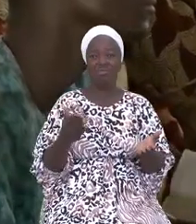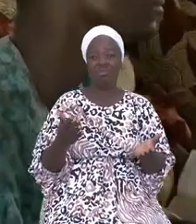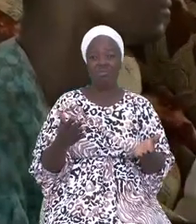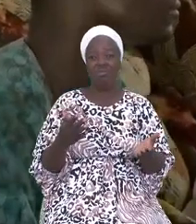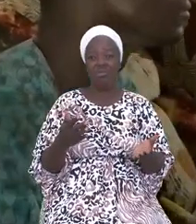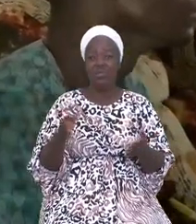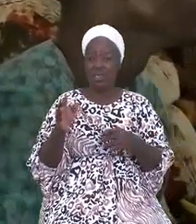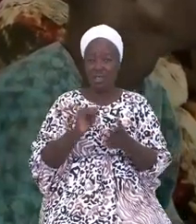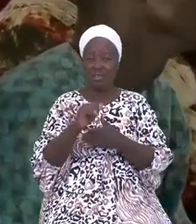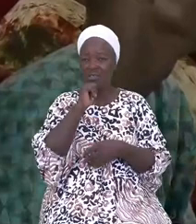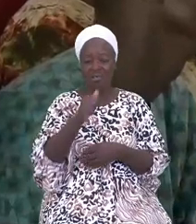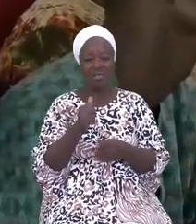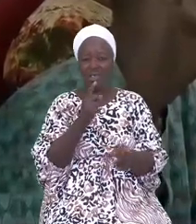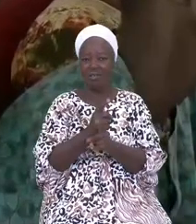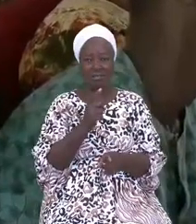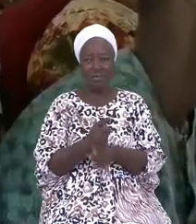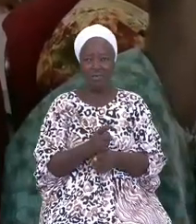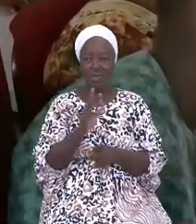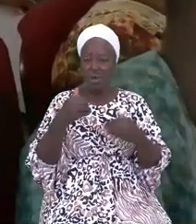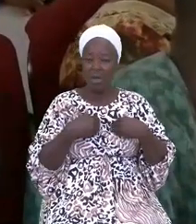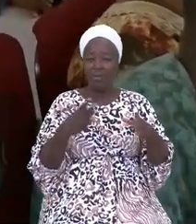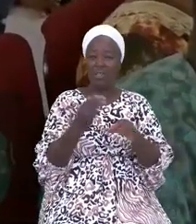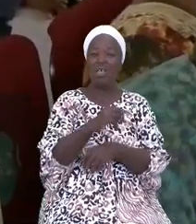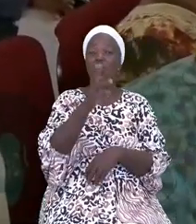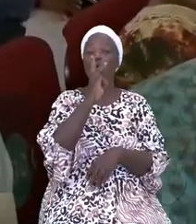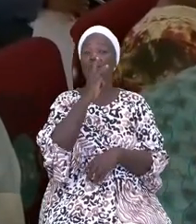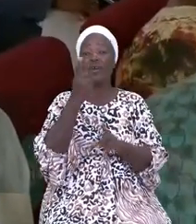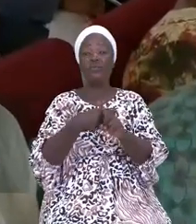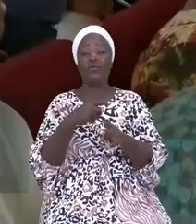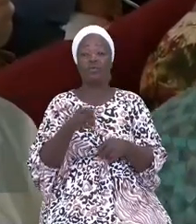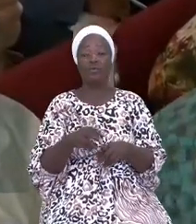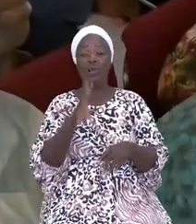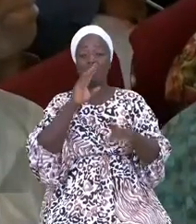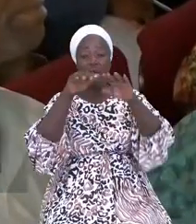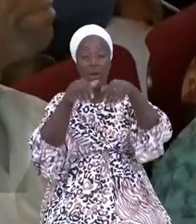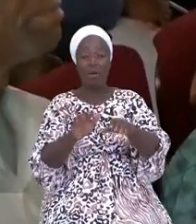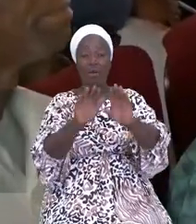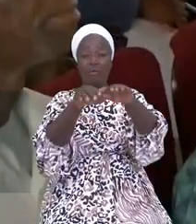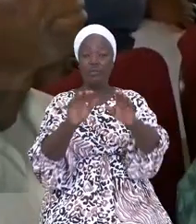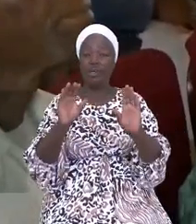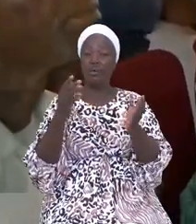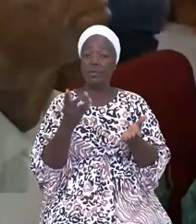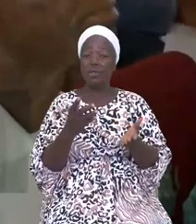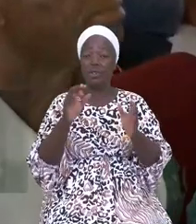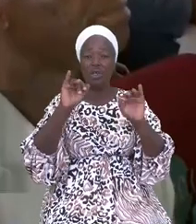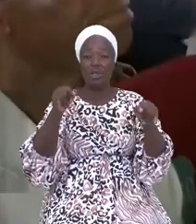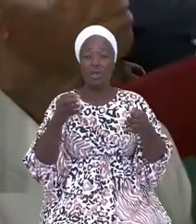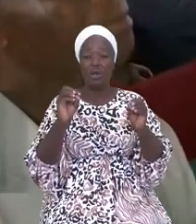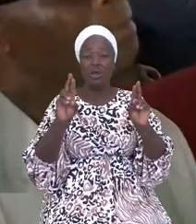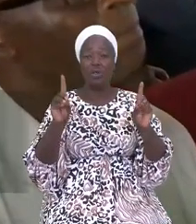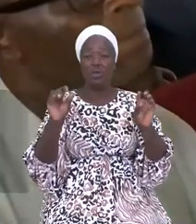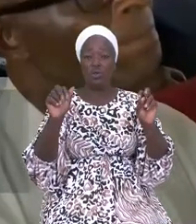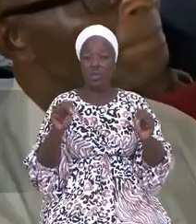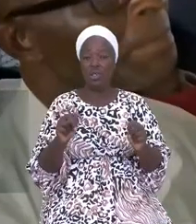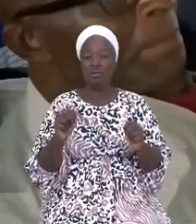save. You've taking water from River Jordan, that doesn't save. There are people that drink that